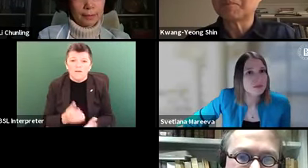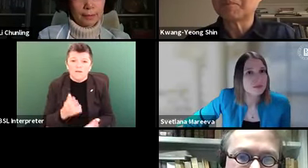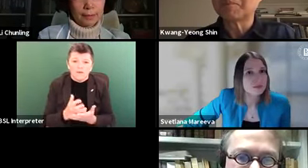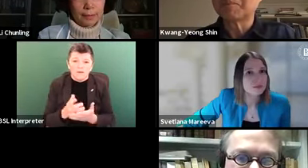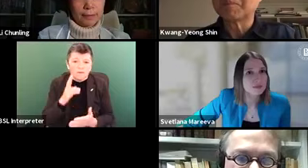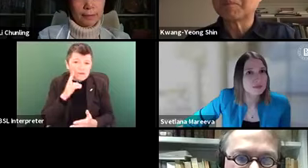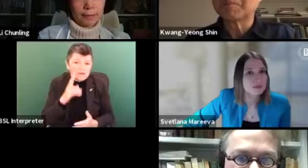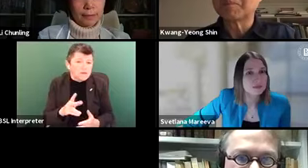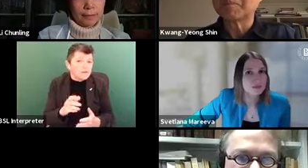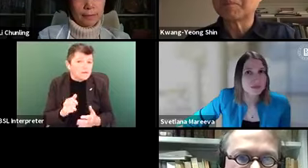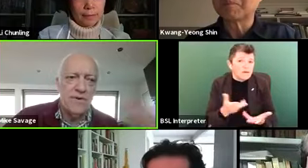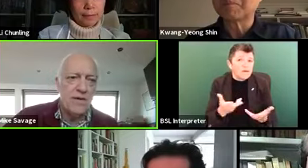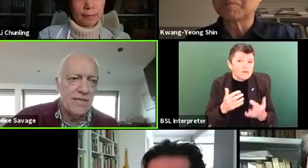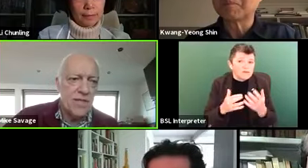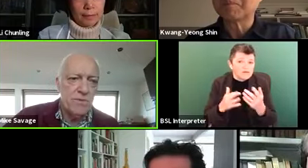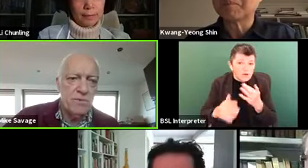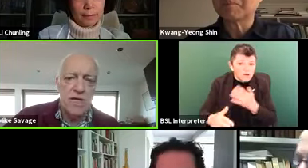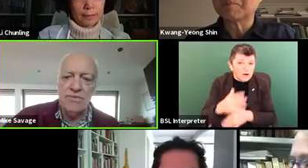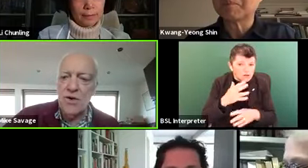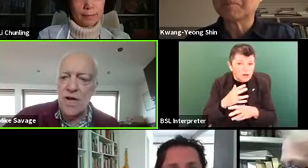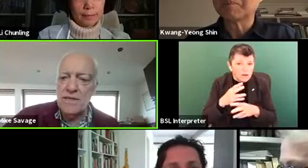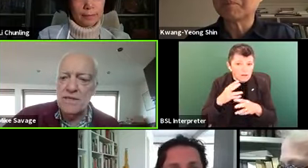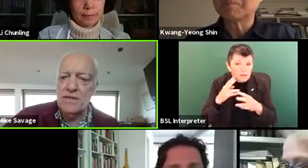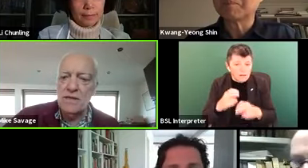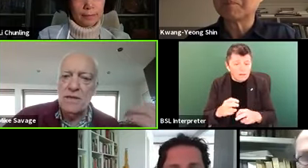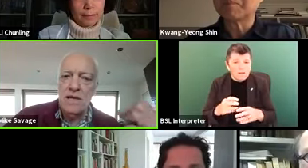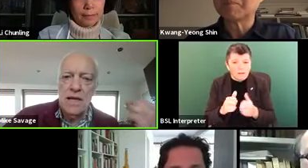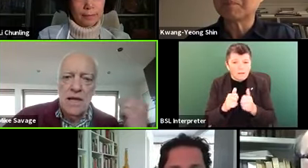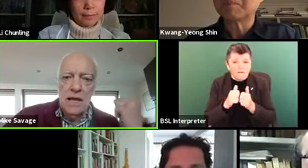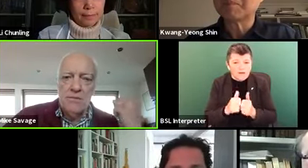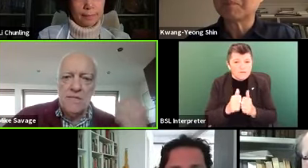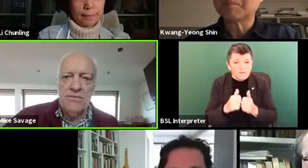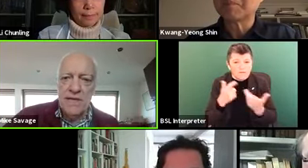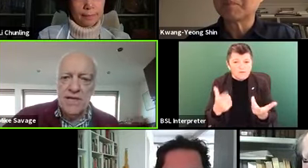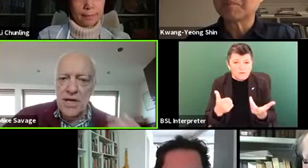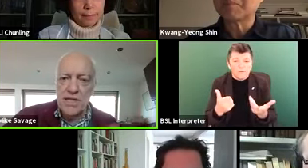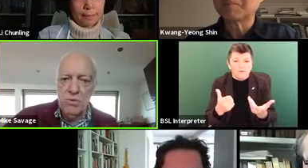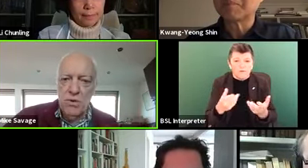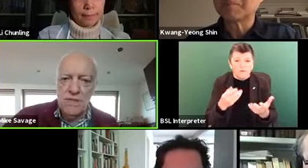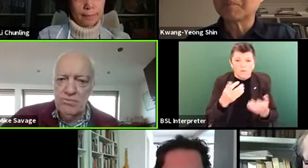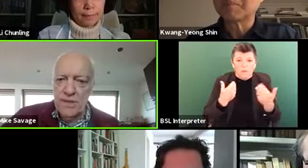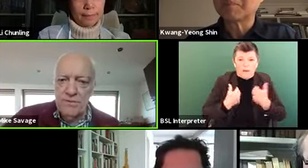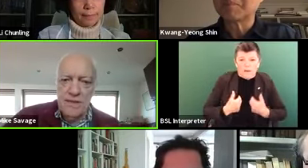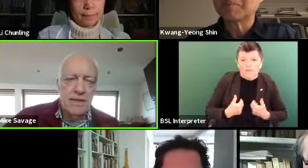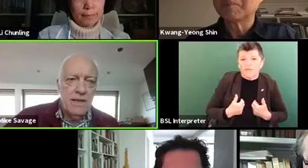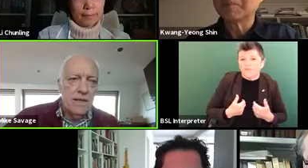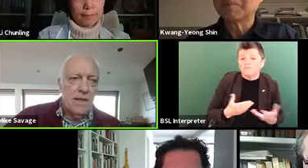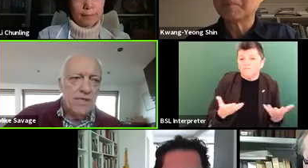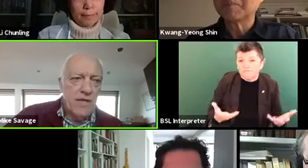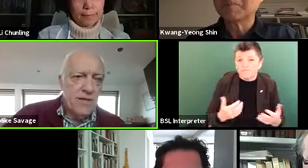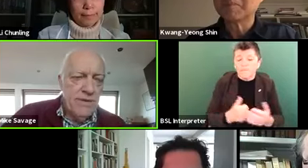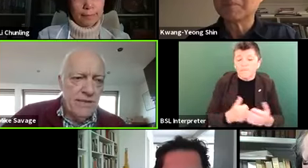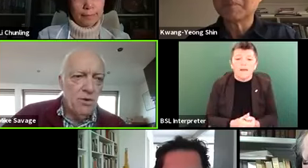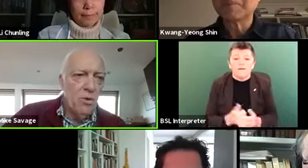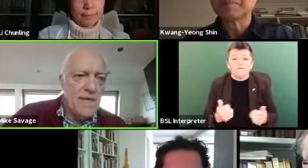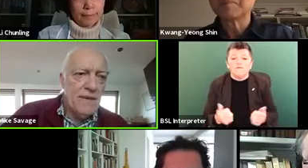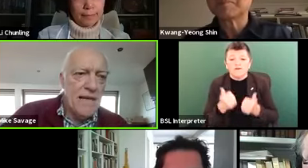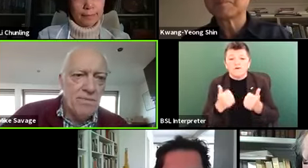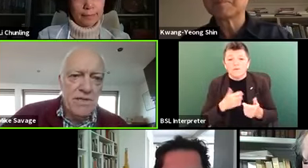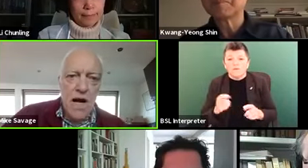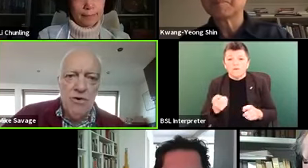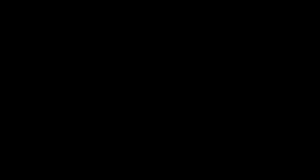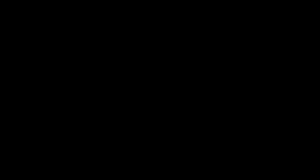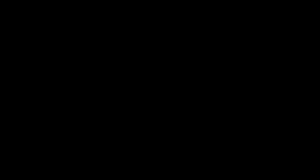wealth, and there's lots of room for cross-fertilization with the work of economists. To finish, I do want to briefly return to the fact that all